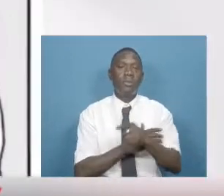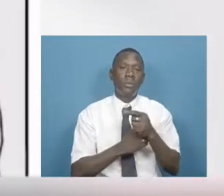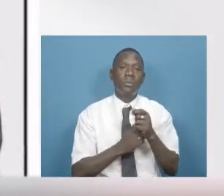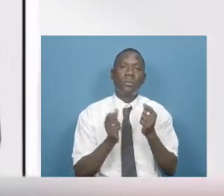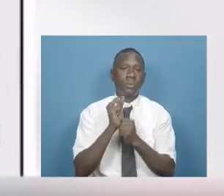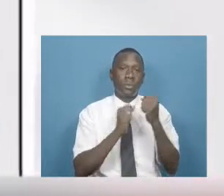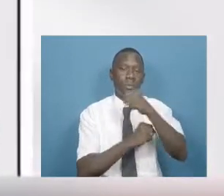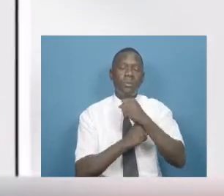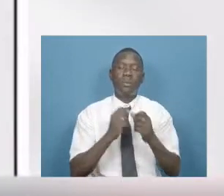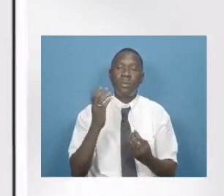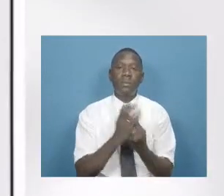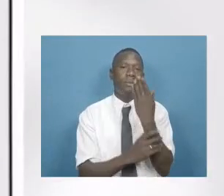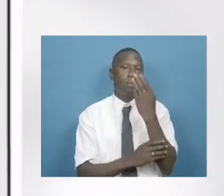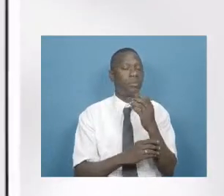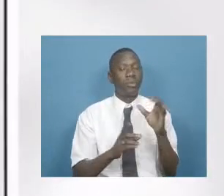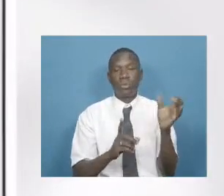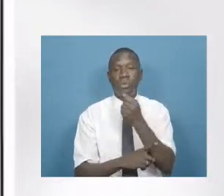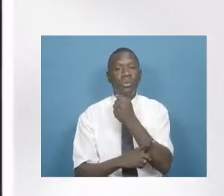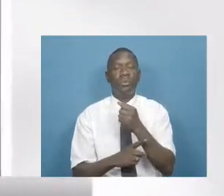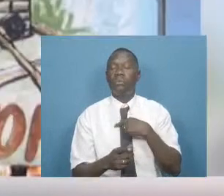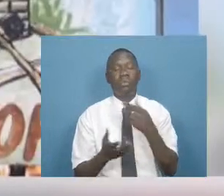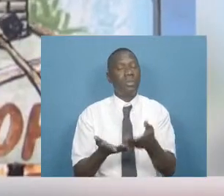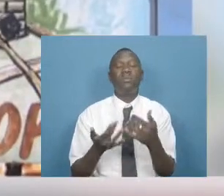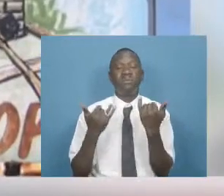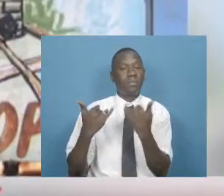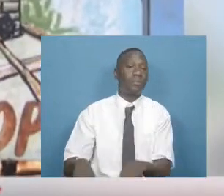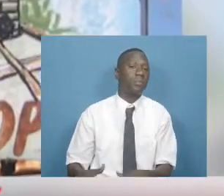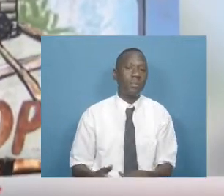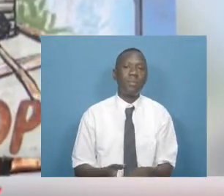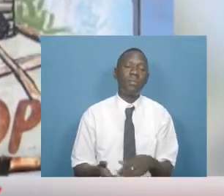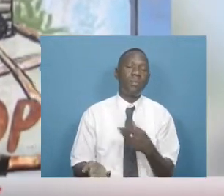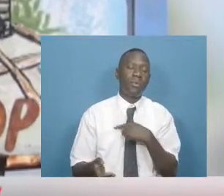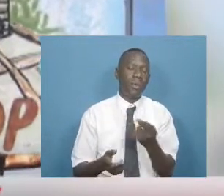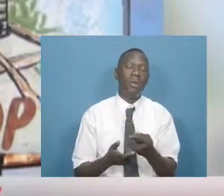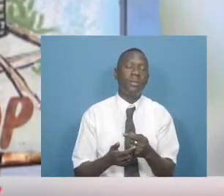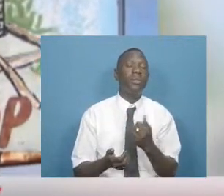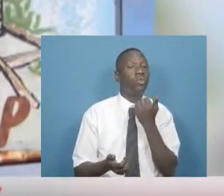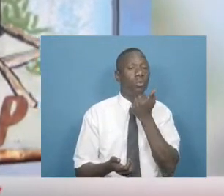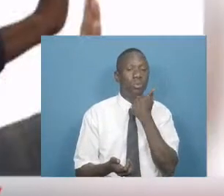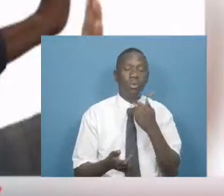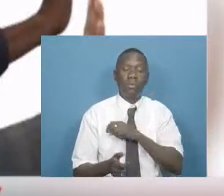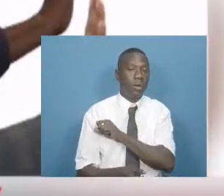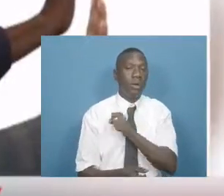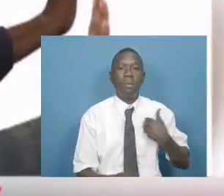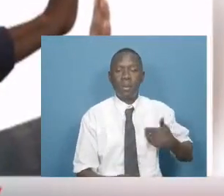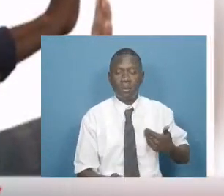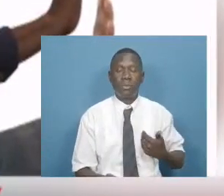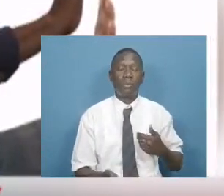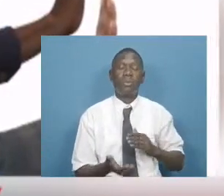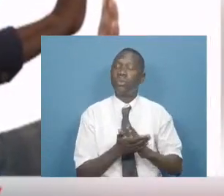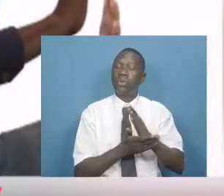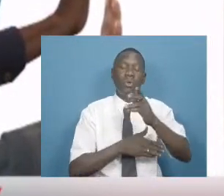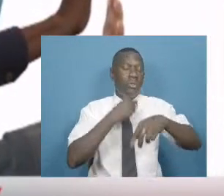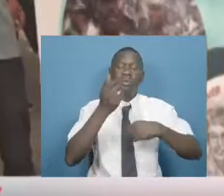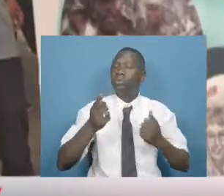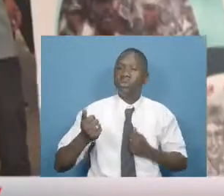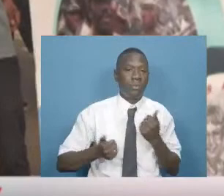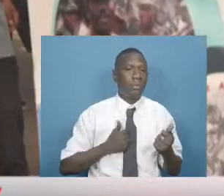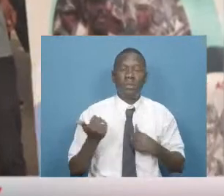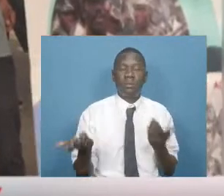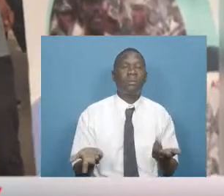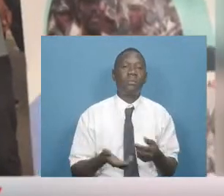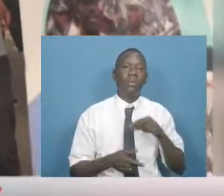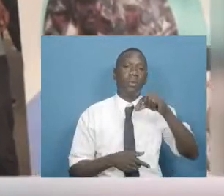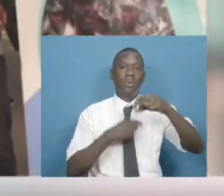Goals, will be in perpetual postponement, while an unconscionable number of our citizens continue to suffer.